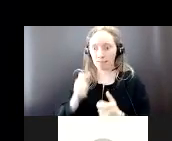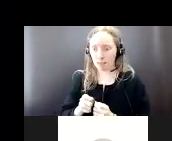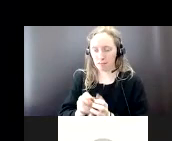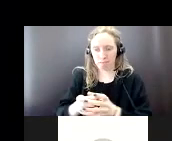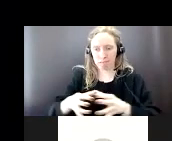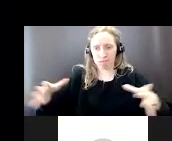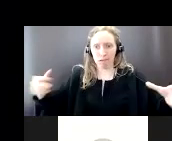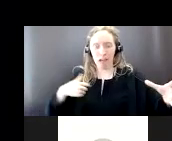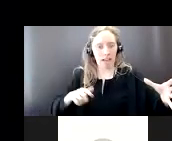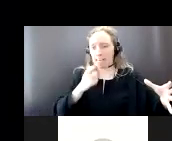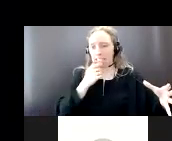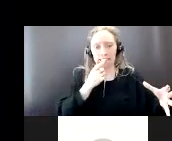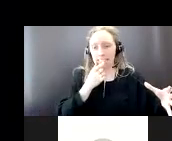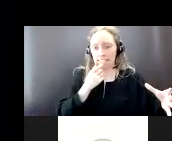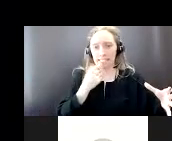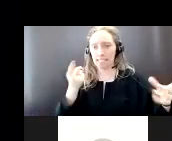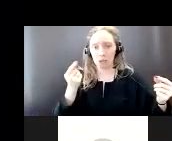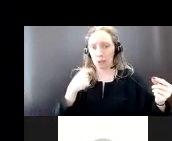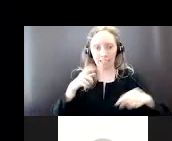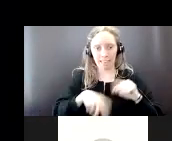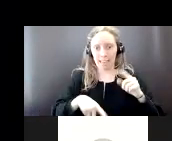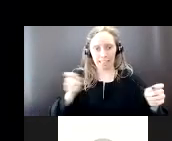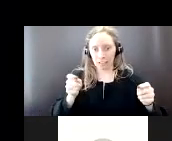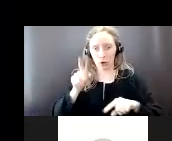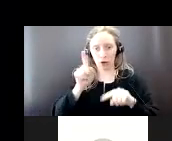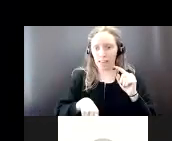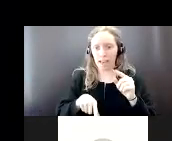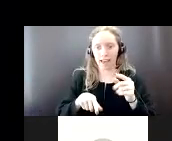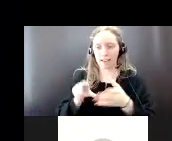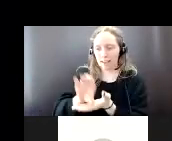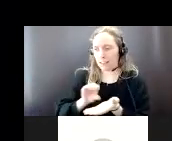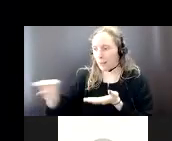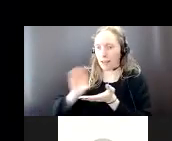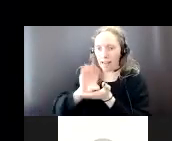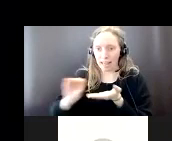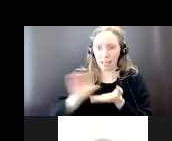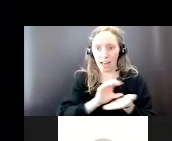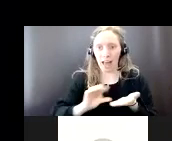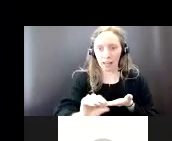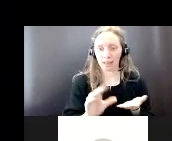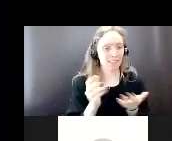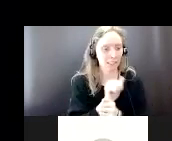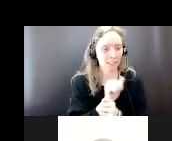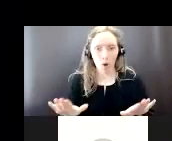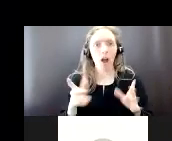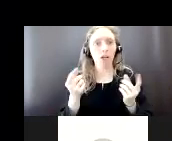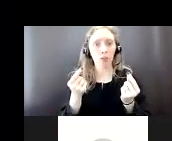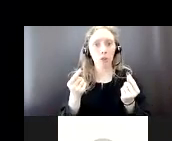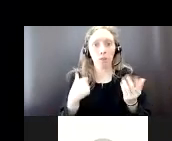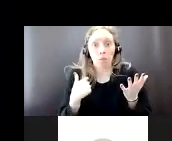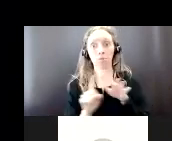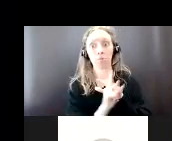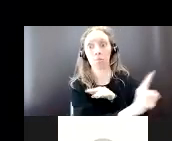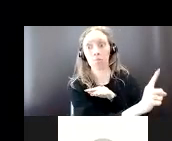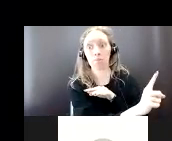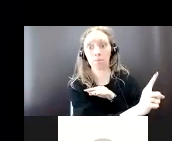guess what? I'm going to walk away. When I walk away, the group collapses, the scheme collapses, and